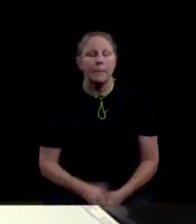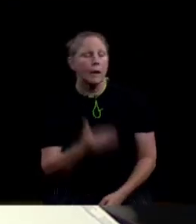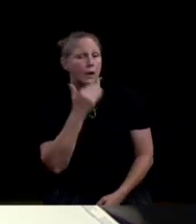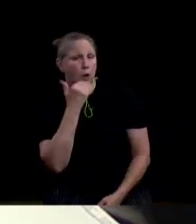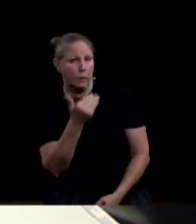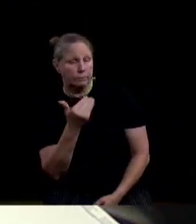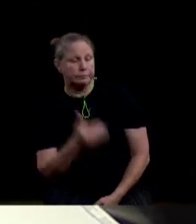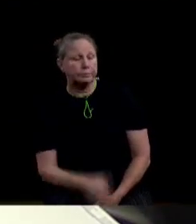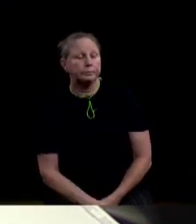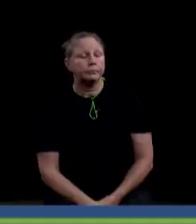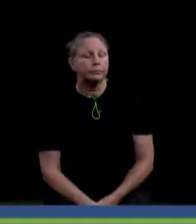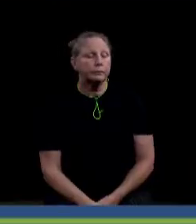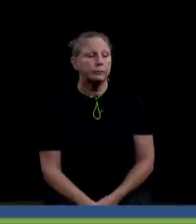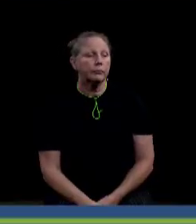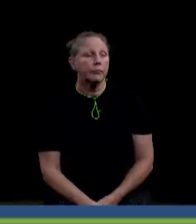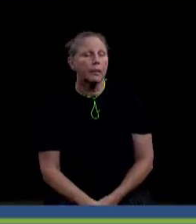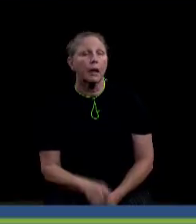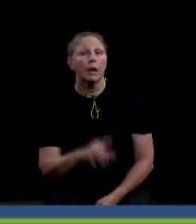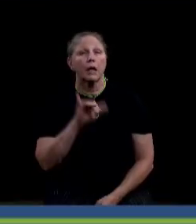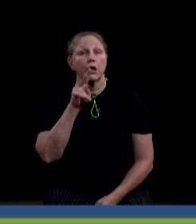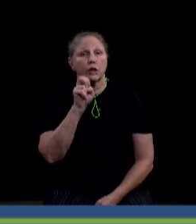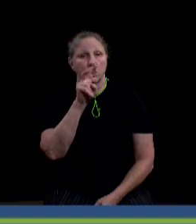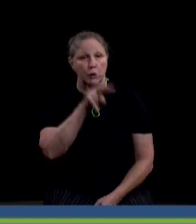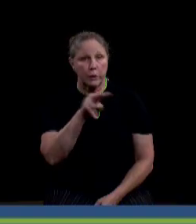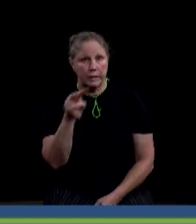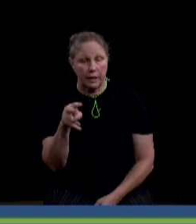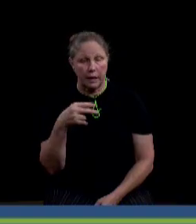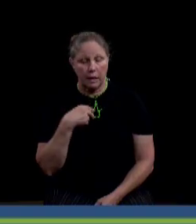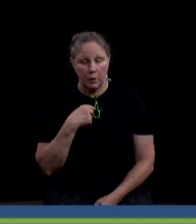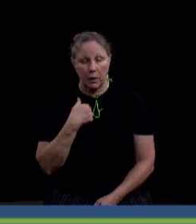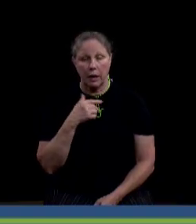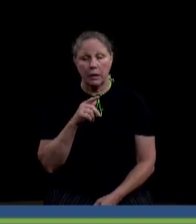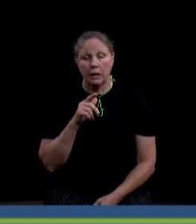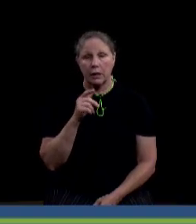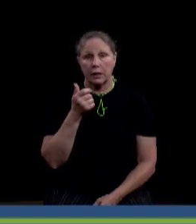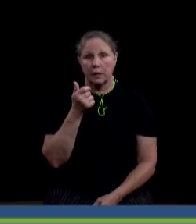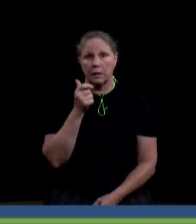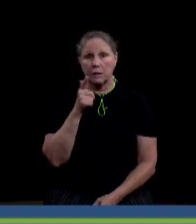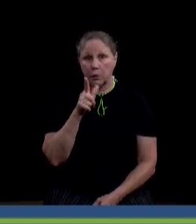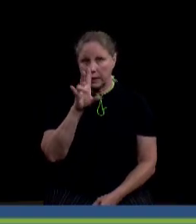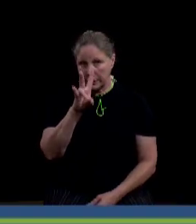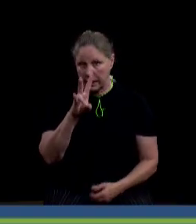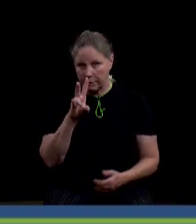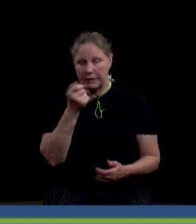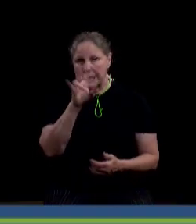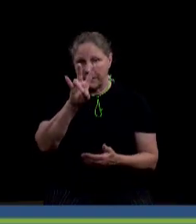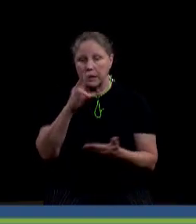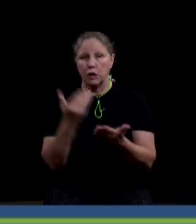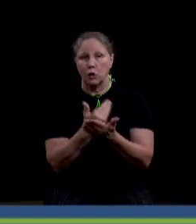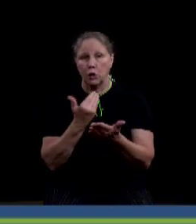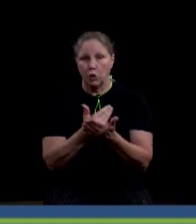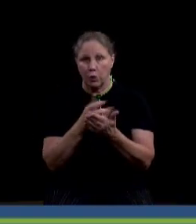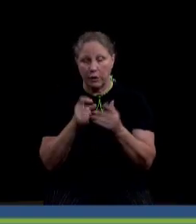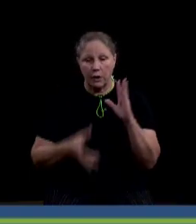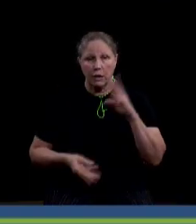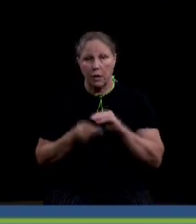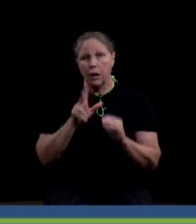we had 17 new cases, which brings us to a total of 371 cases. This is still slide